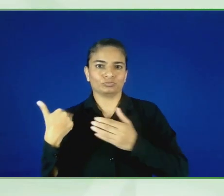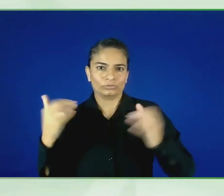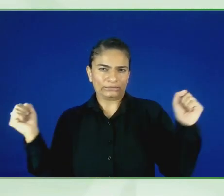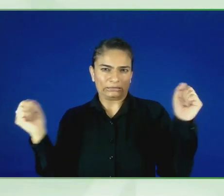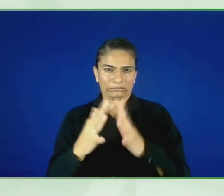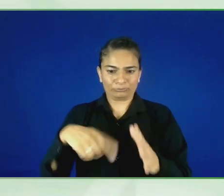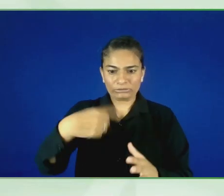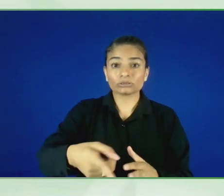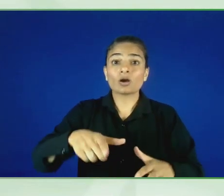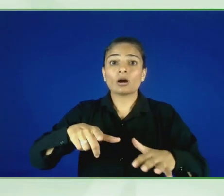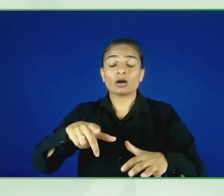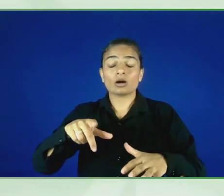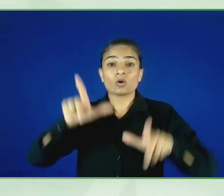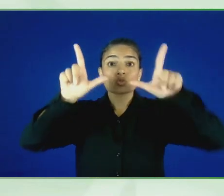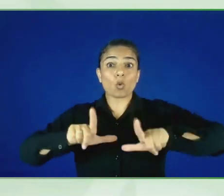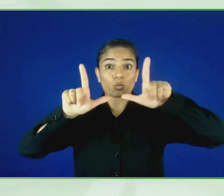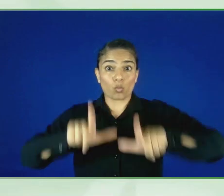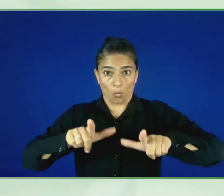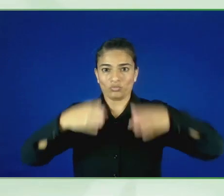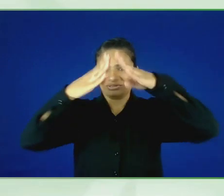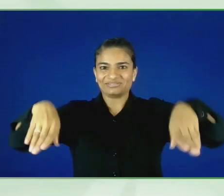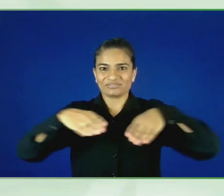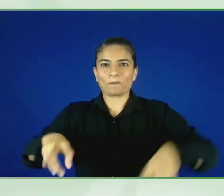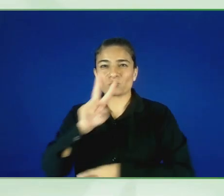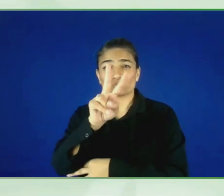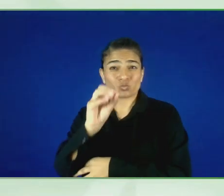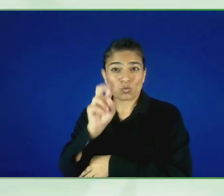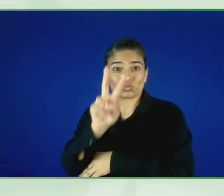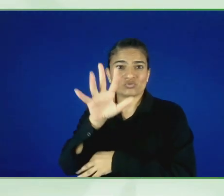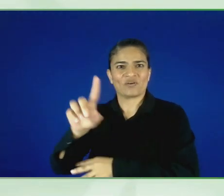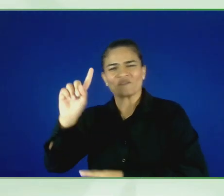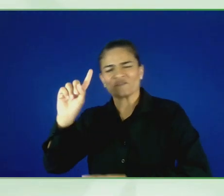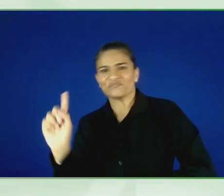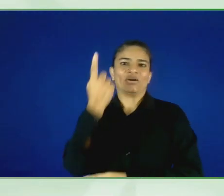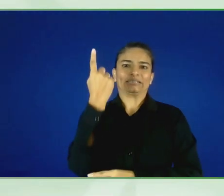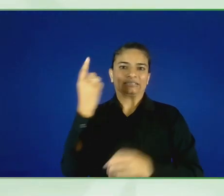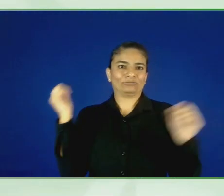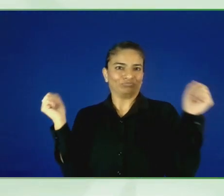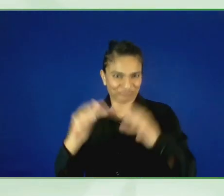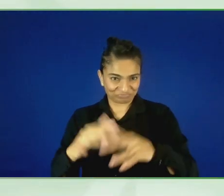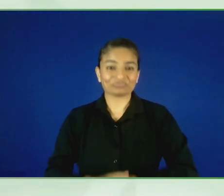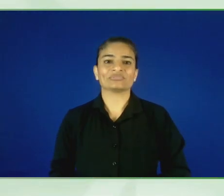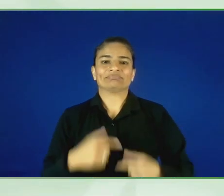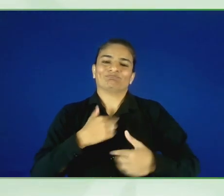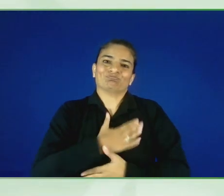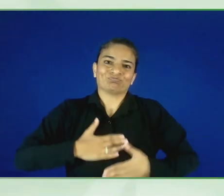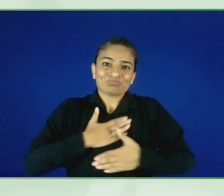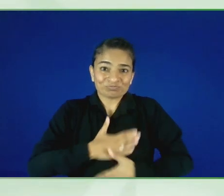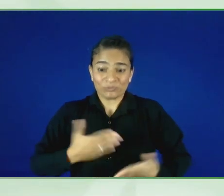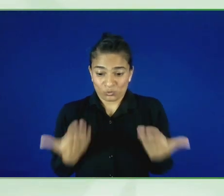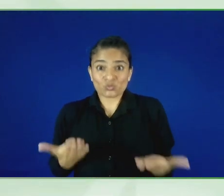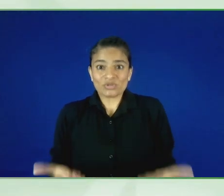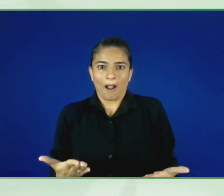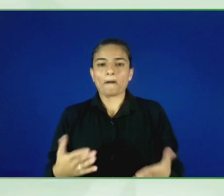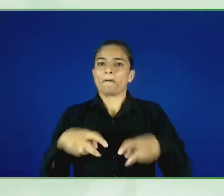empowering inclusive workplaces. And I'm joined today by 4 amazing people that you will be hearing